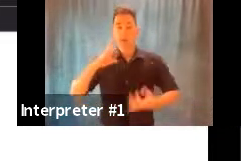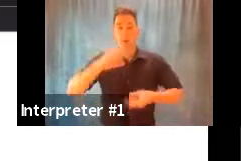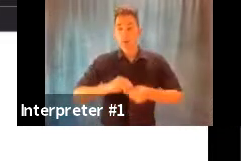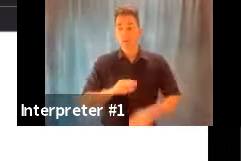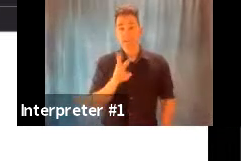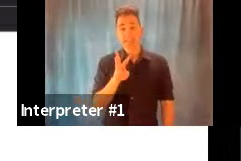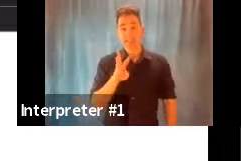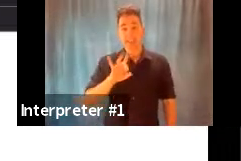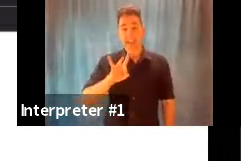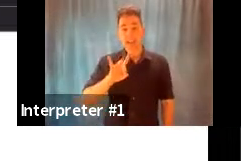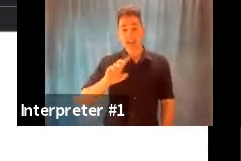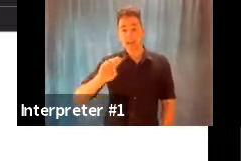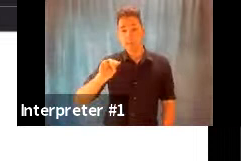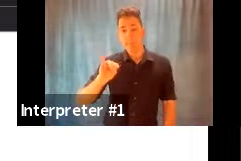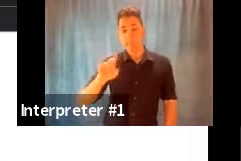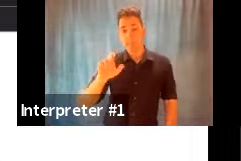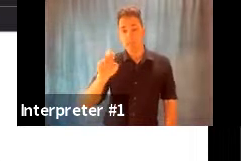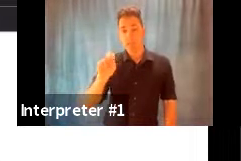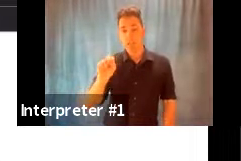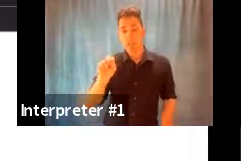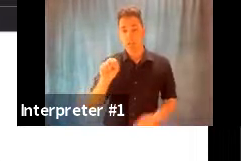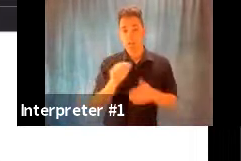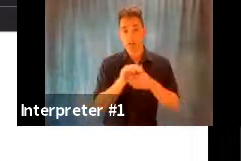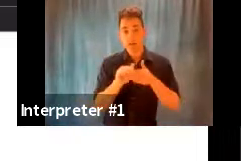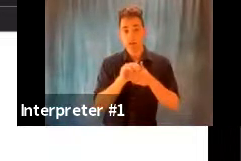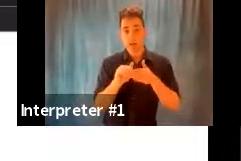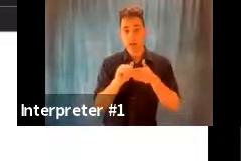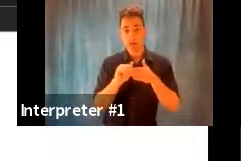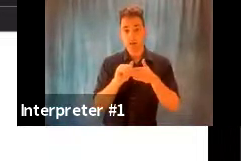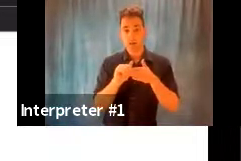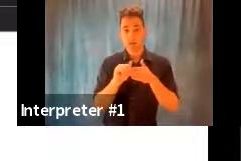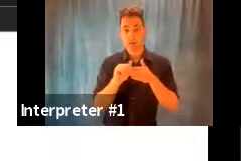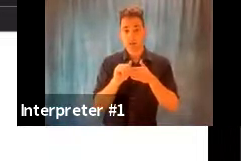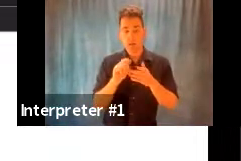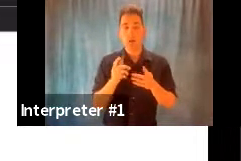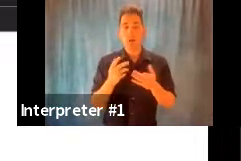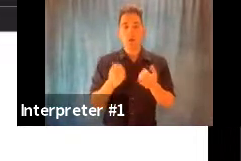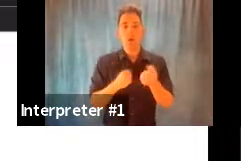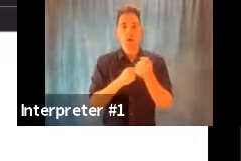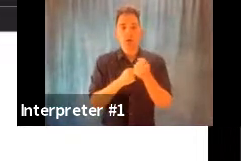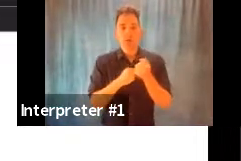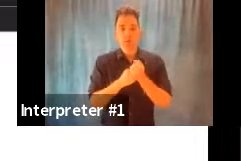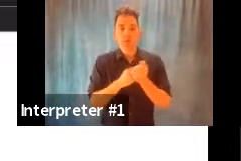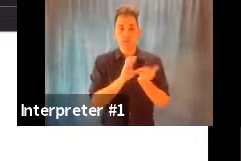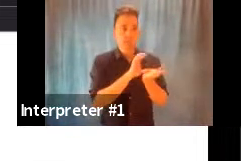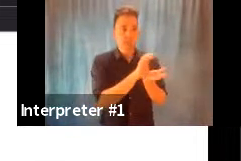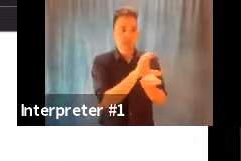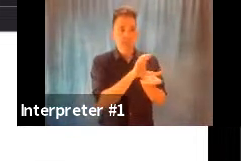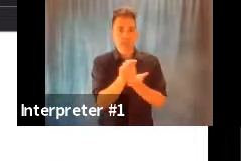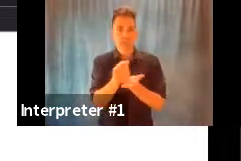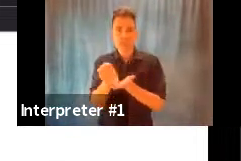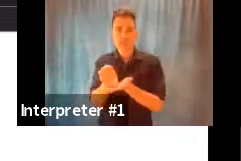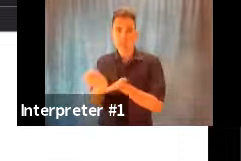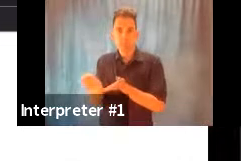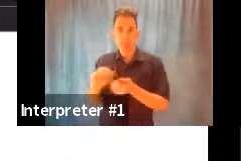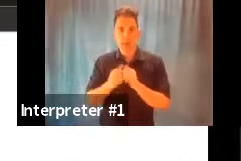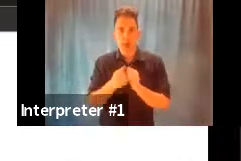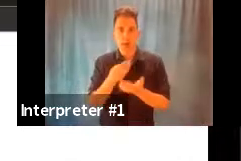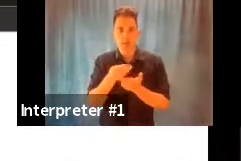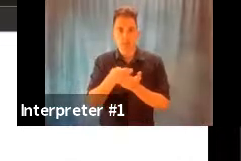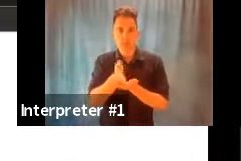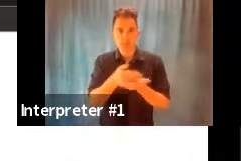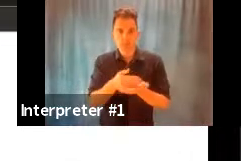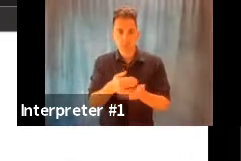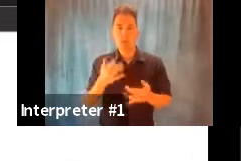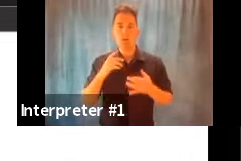are allocating today through the 3 funding sources that we outlined at the beginning: critical health